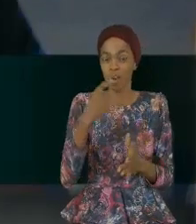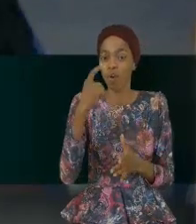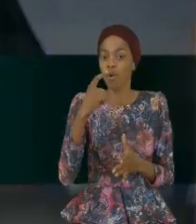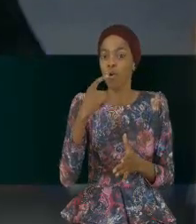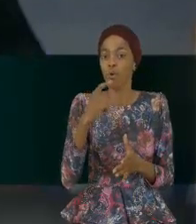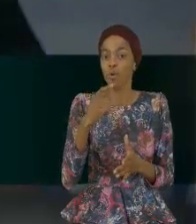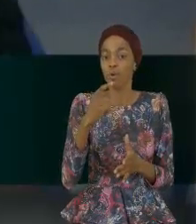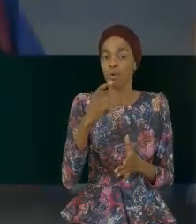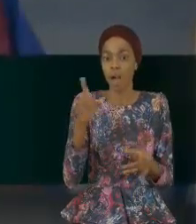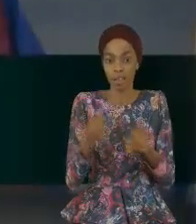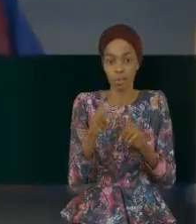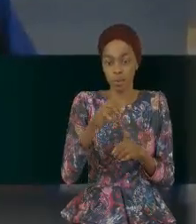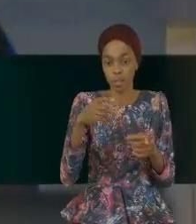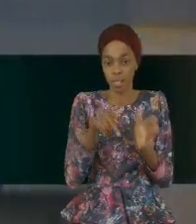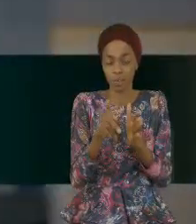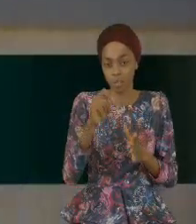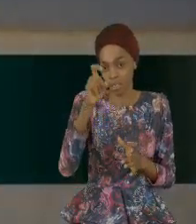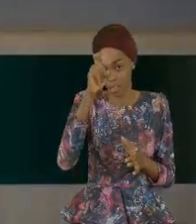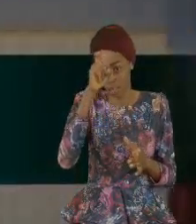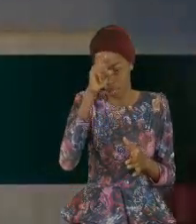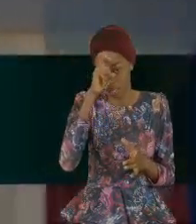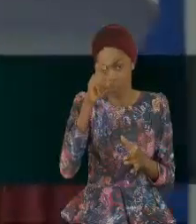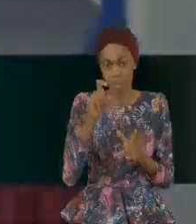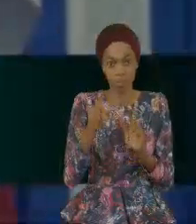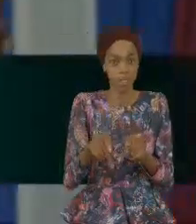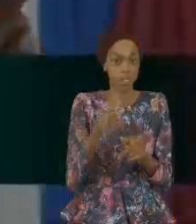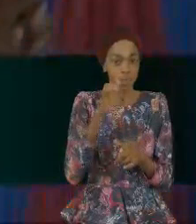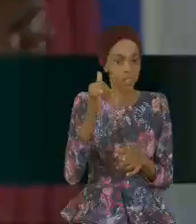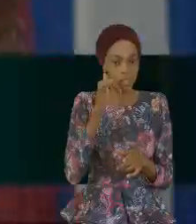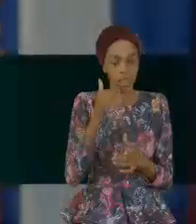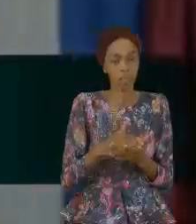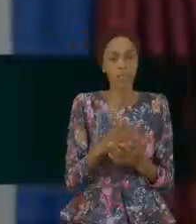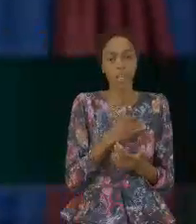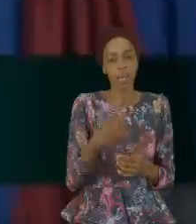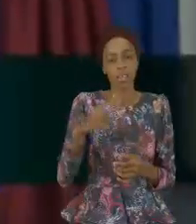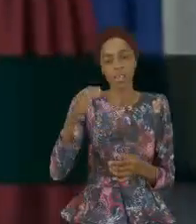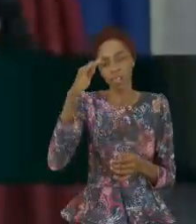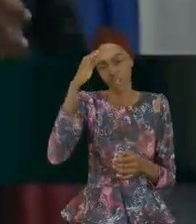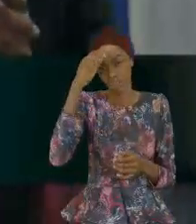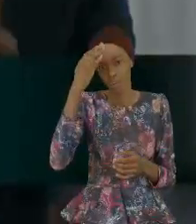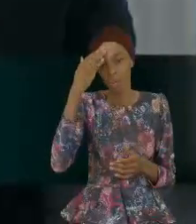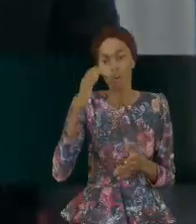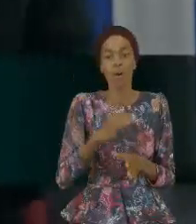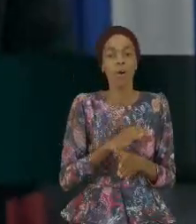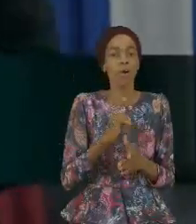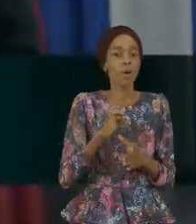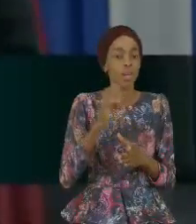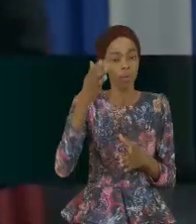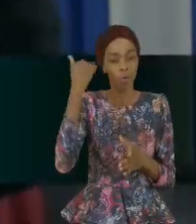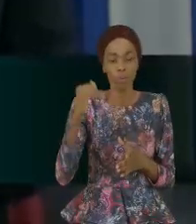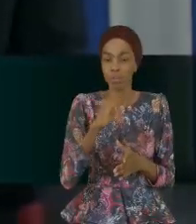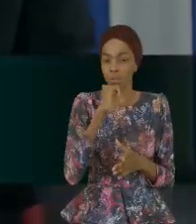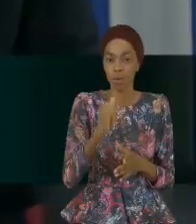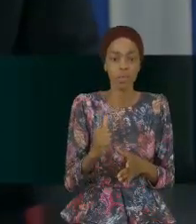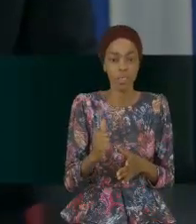first 40 years, he knew, was they were inactive to achieve what the